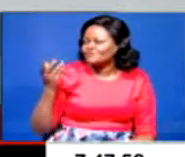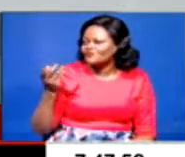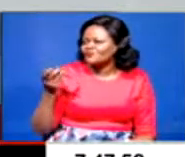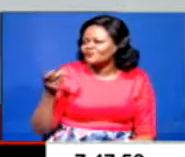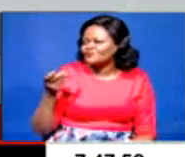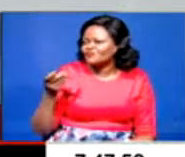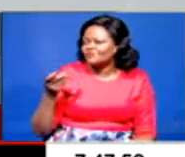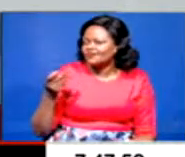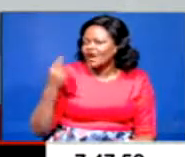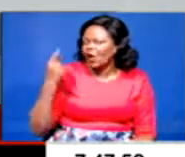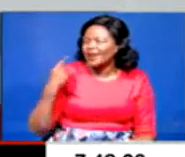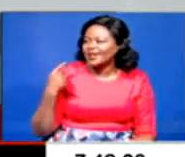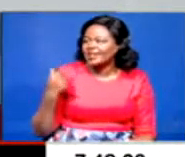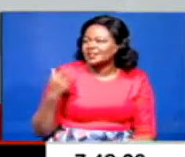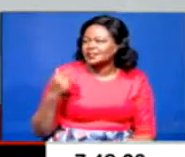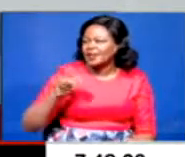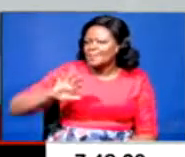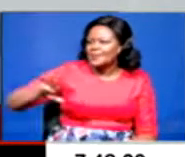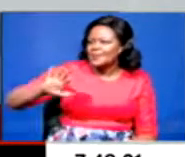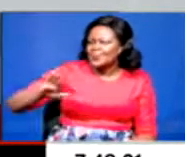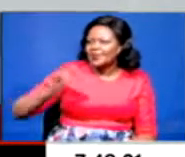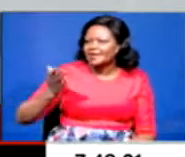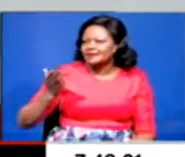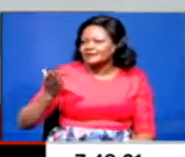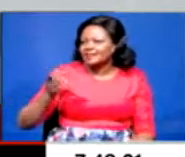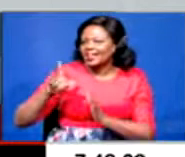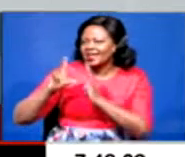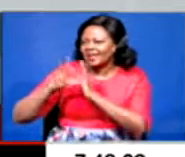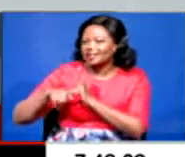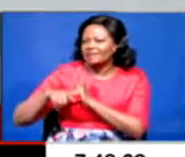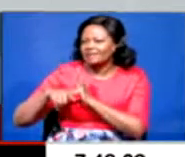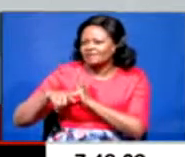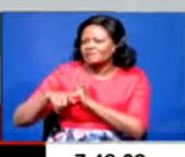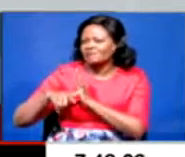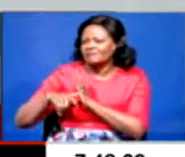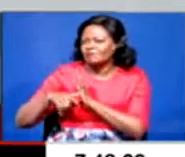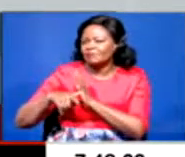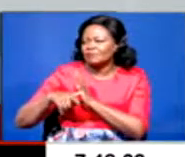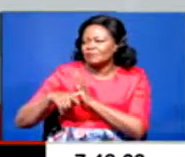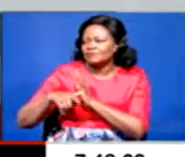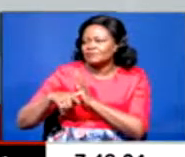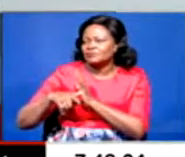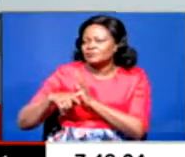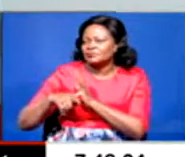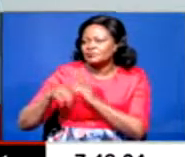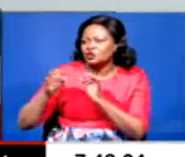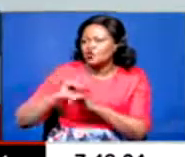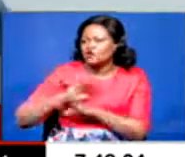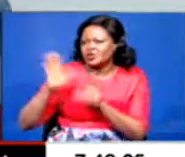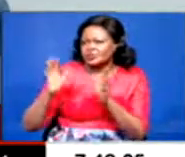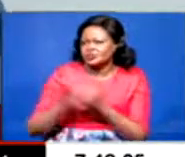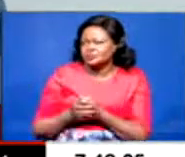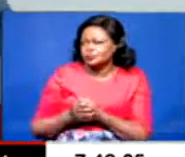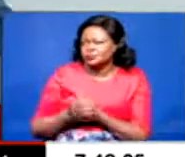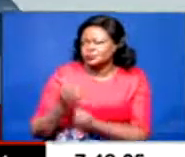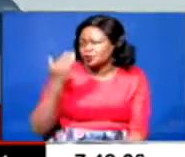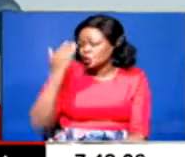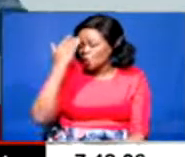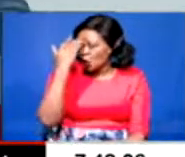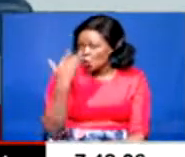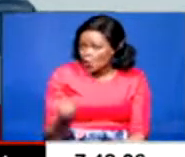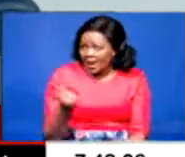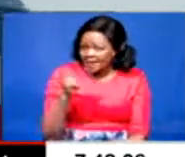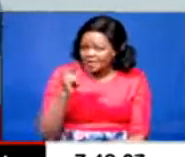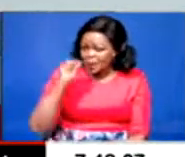The only bit, and probably we'll take it up a little bit later with Gibson Gisore, obviously is why these political